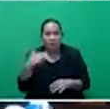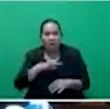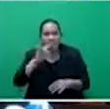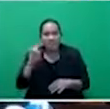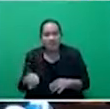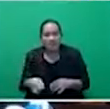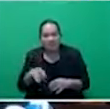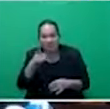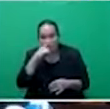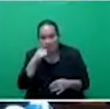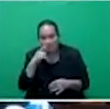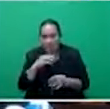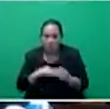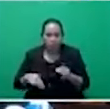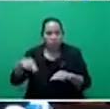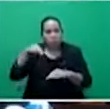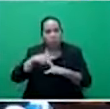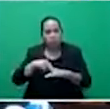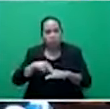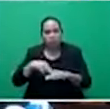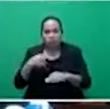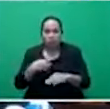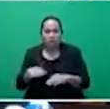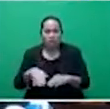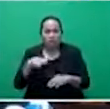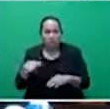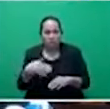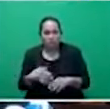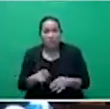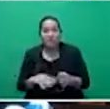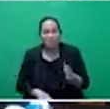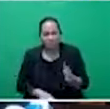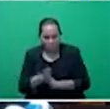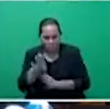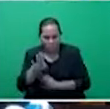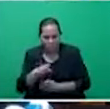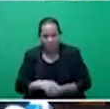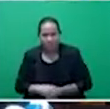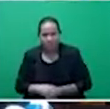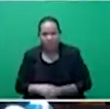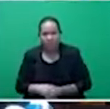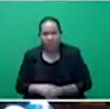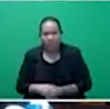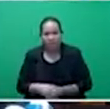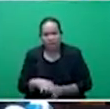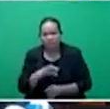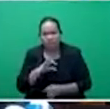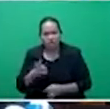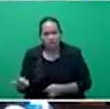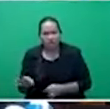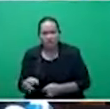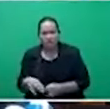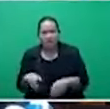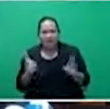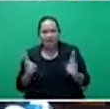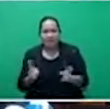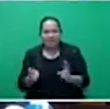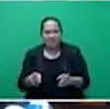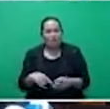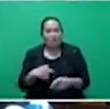out of poverty. That is the boom, sir. Lifting 100,000 Fijians out of poverty is no ordinary feat. It's a